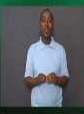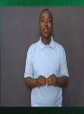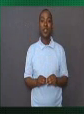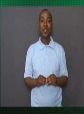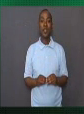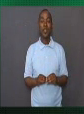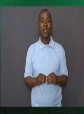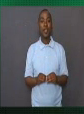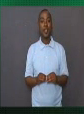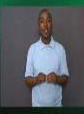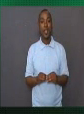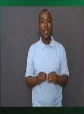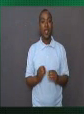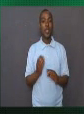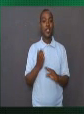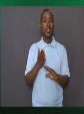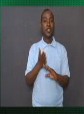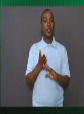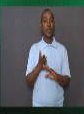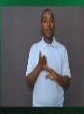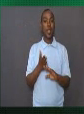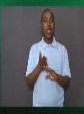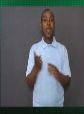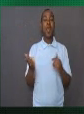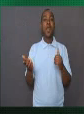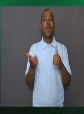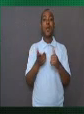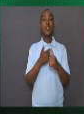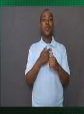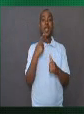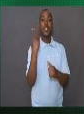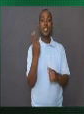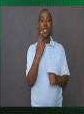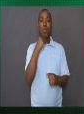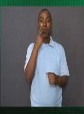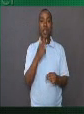which was then eaten by a primary consumer,